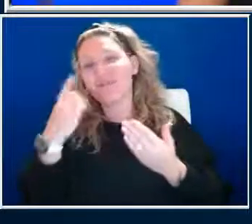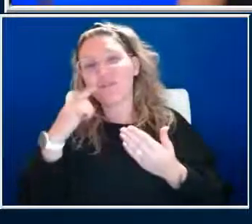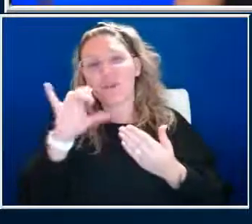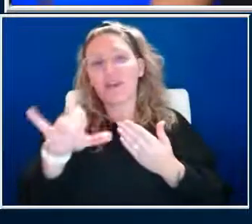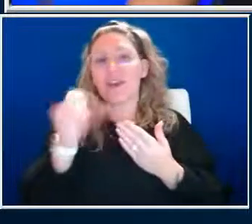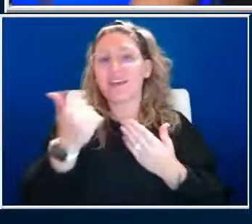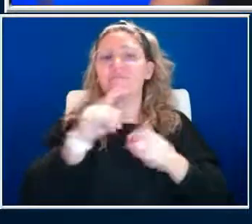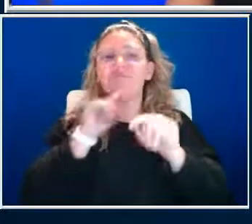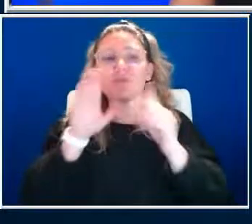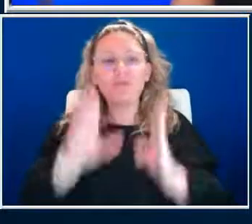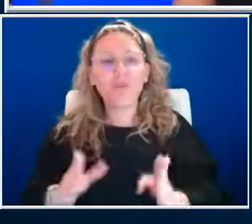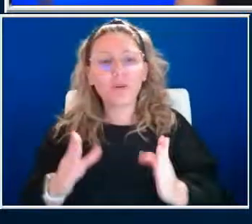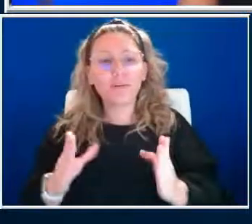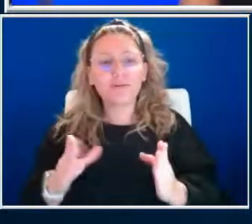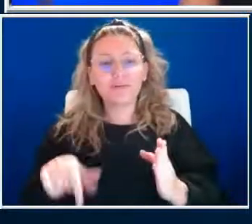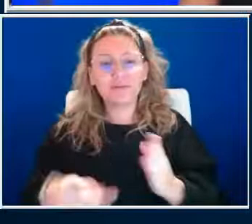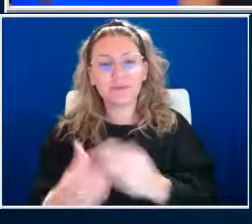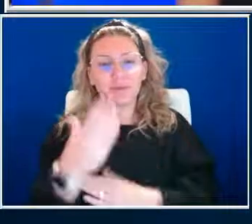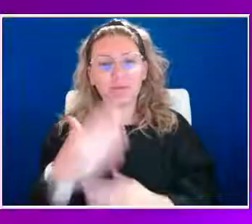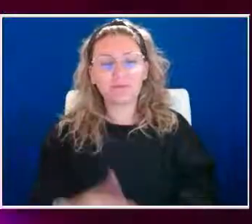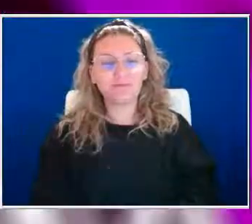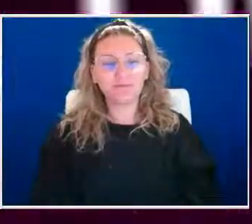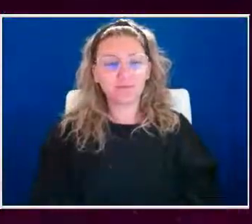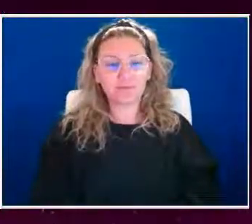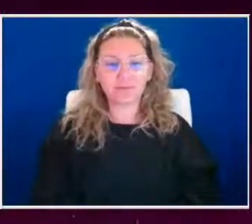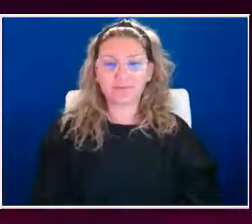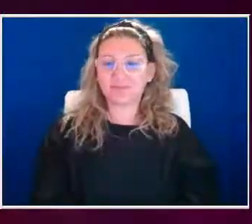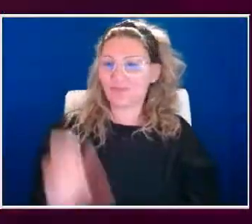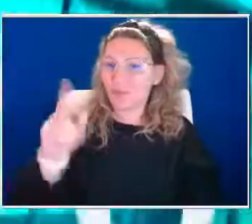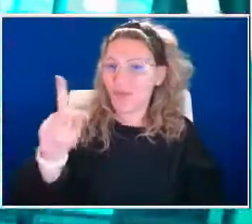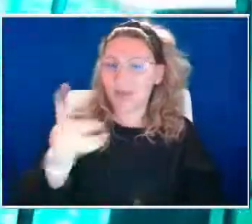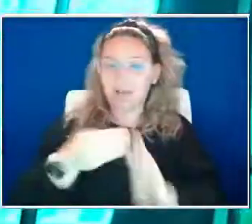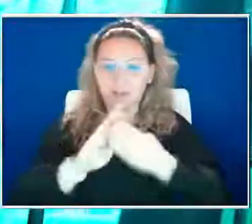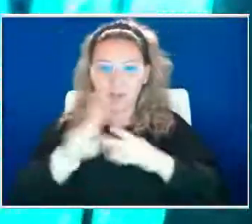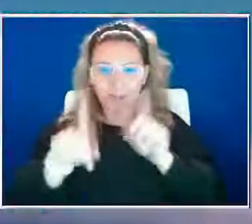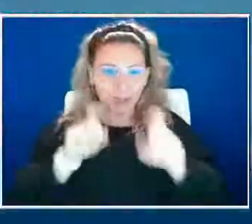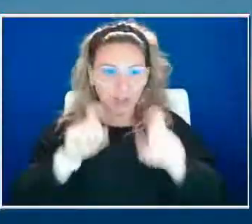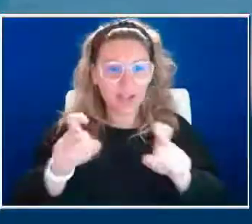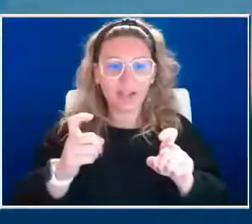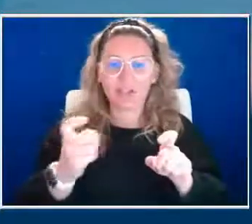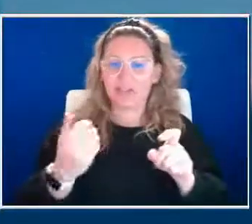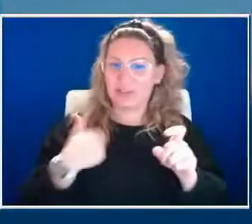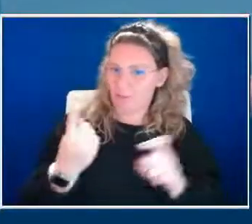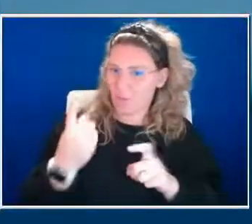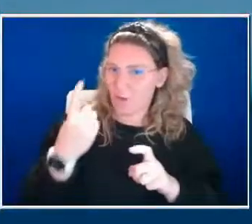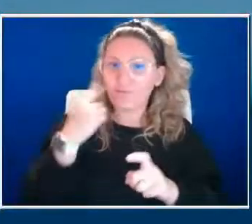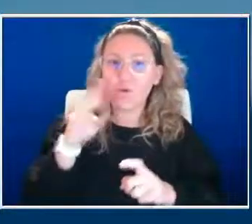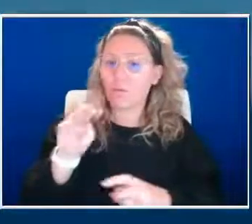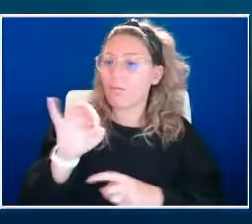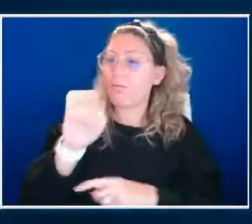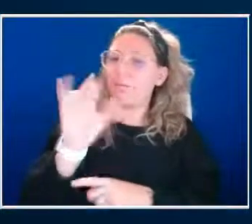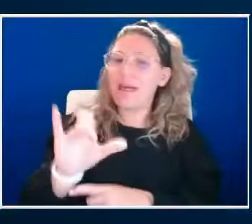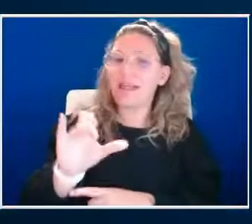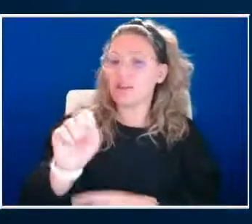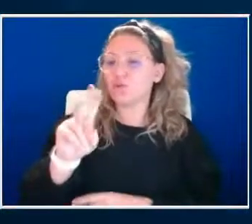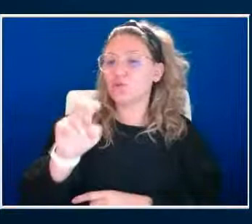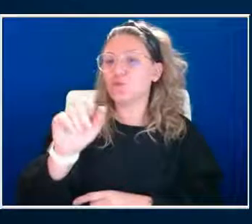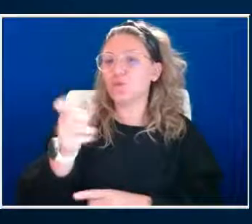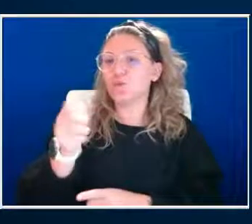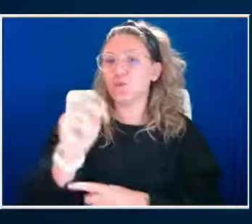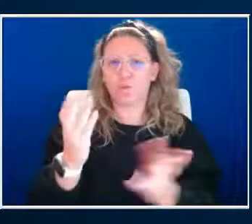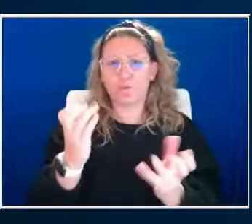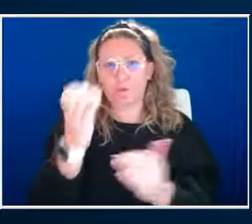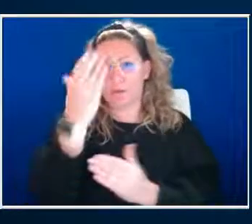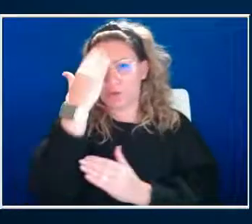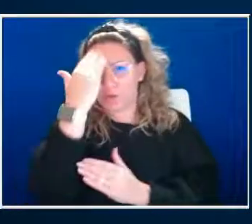line today? Okay, so let's get to our community questions. I've got one for Melanie. Susan wants to know, Melanie, how long did it